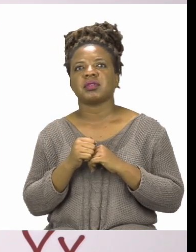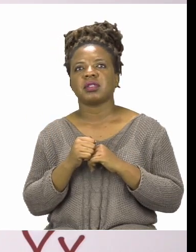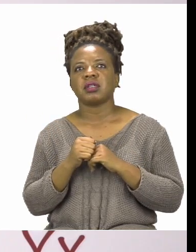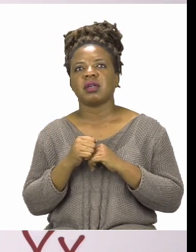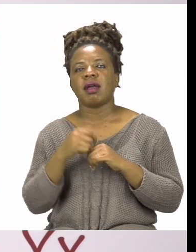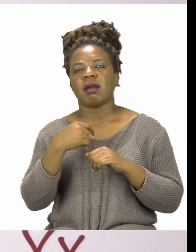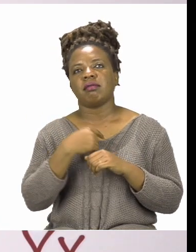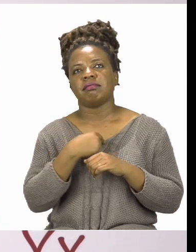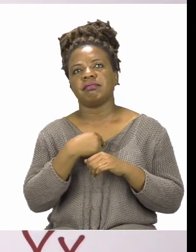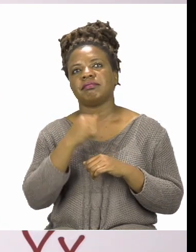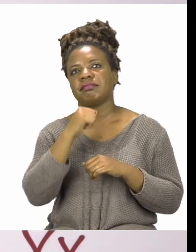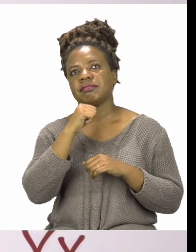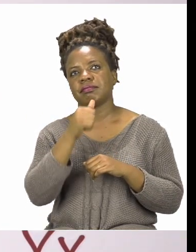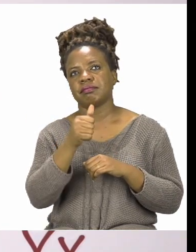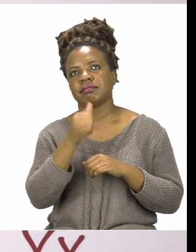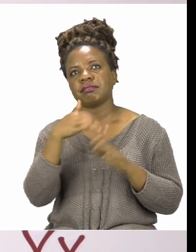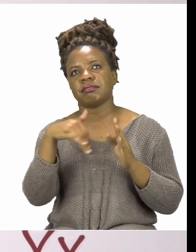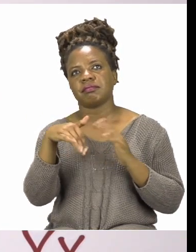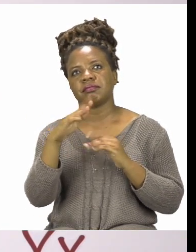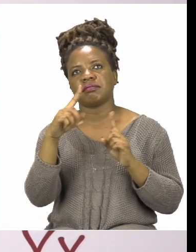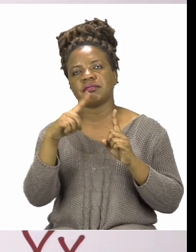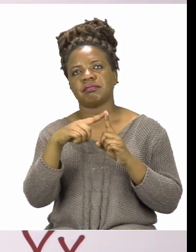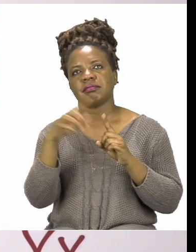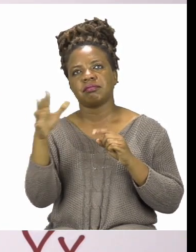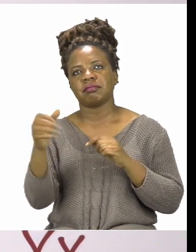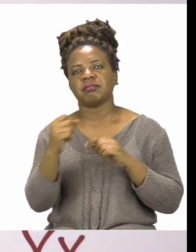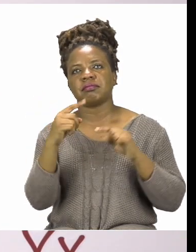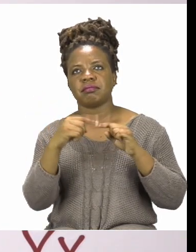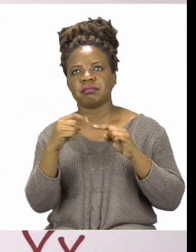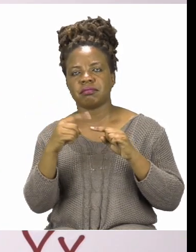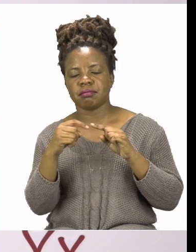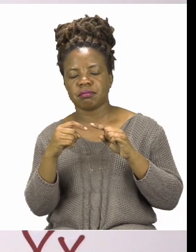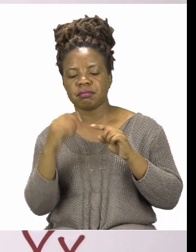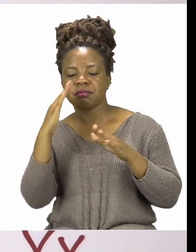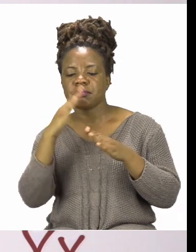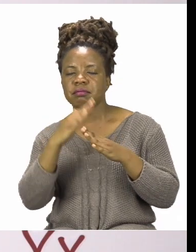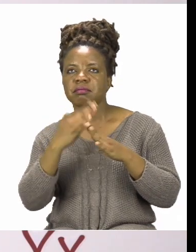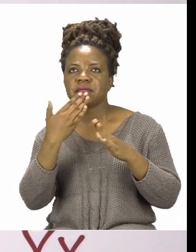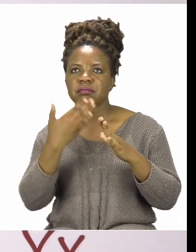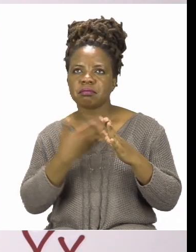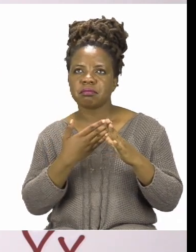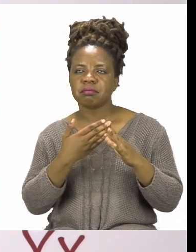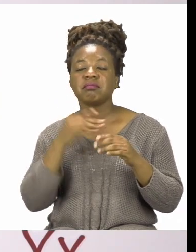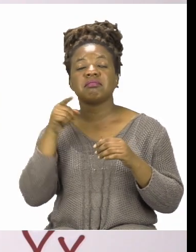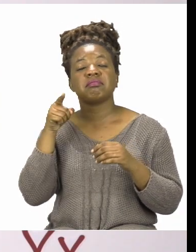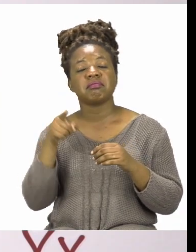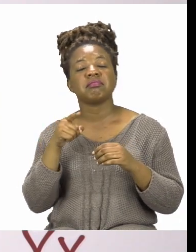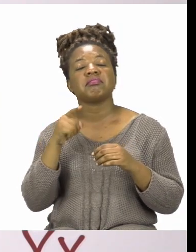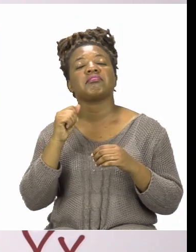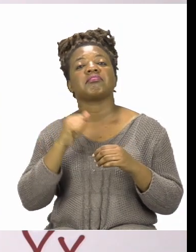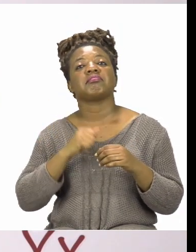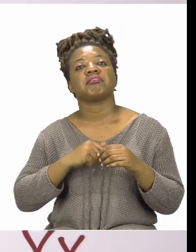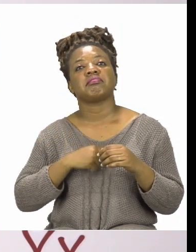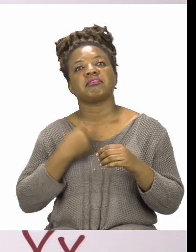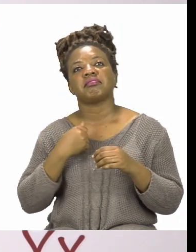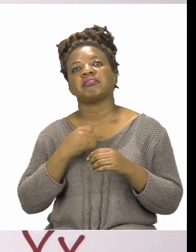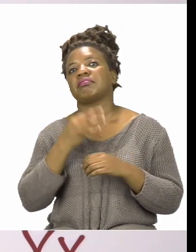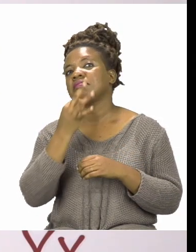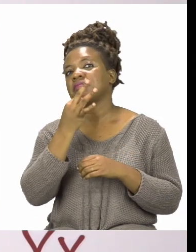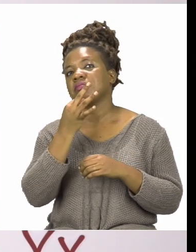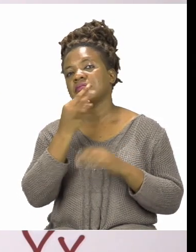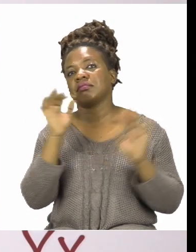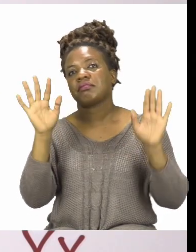sense. I'm going to get pink because it's my favorite